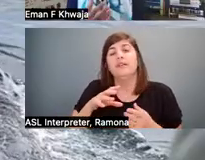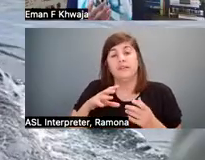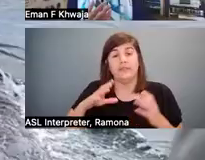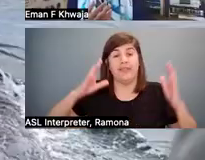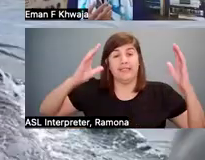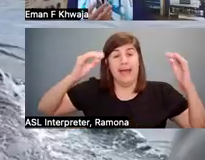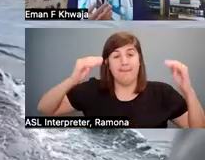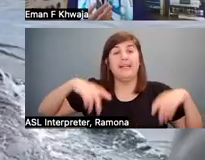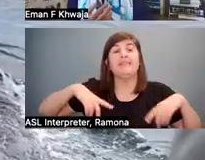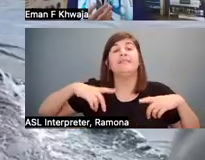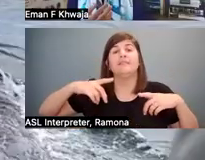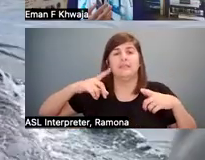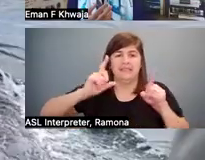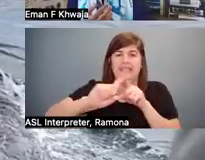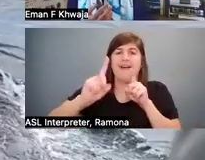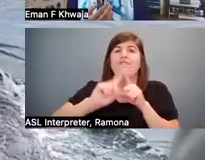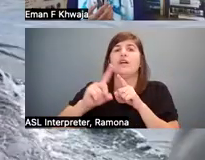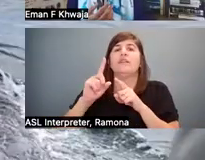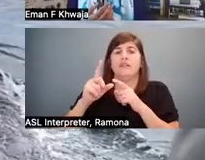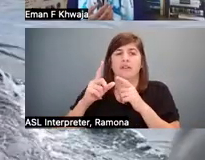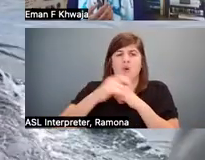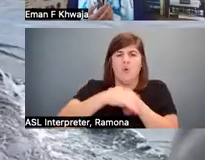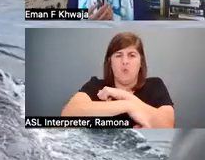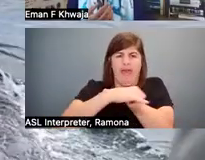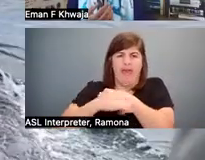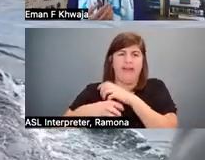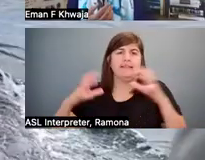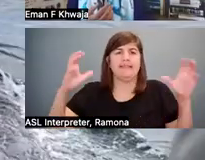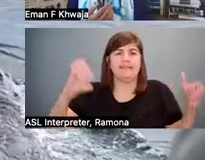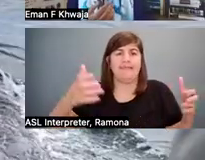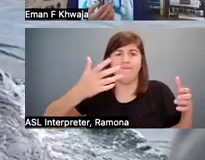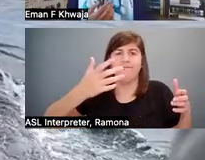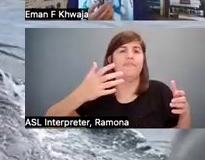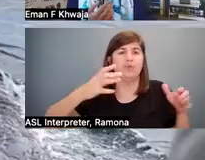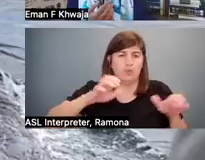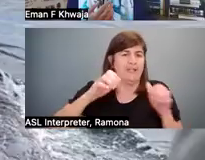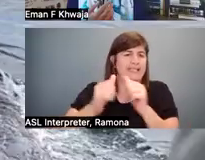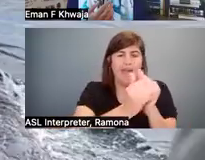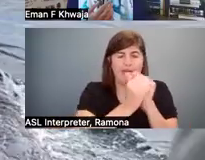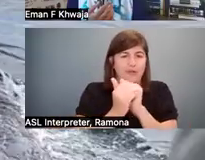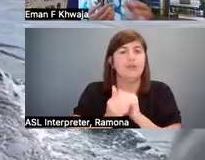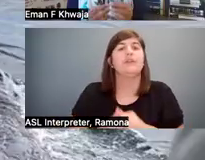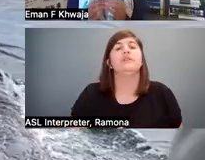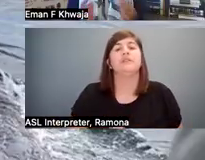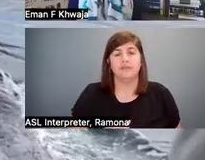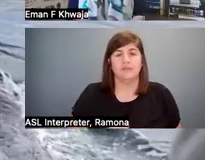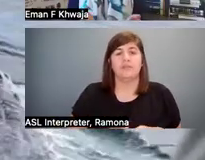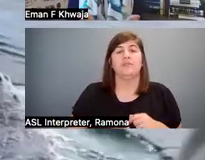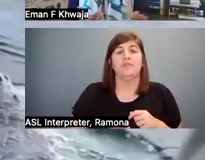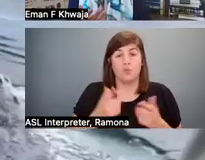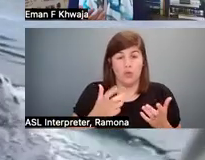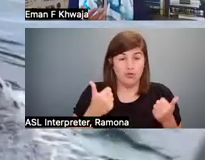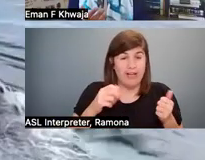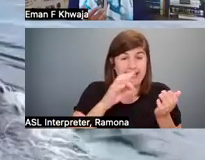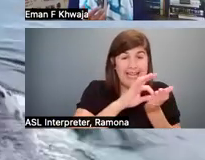of whales doing this behavior together. They're all starting. So in this video, if you actually wanna try to count how